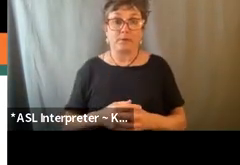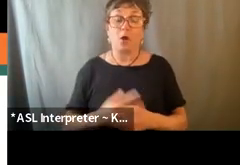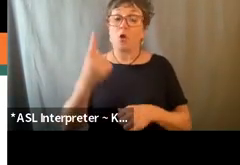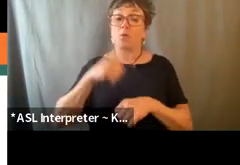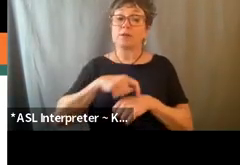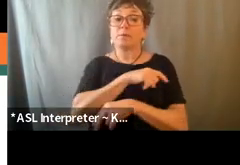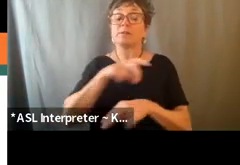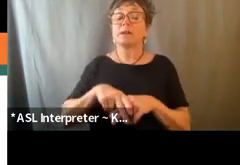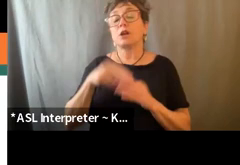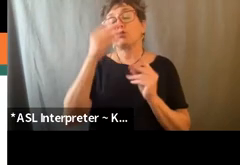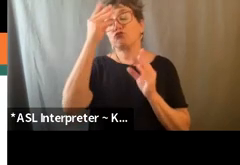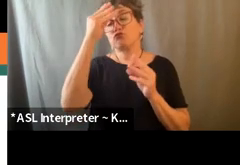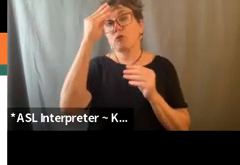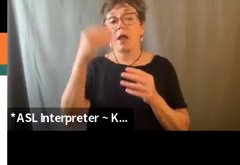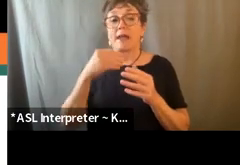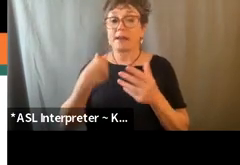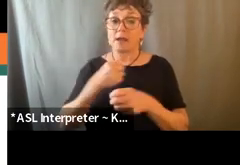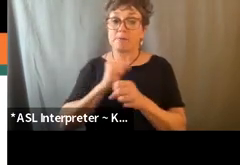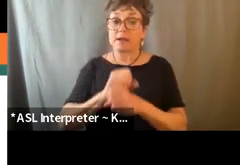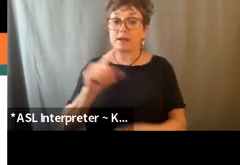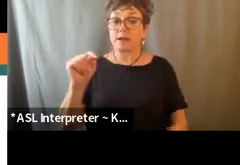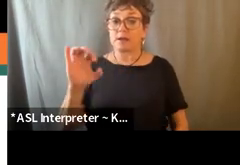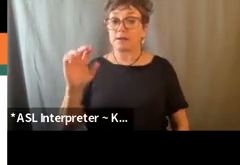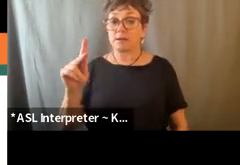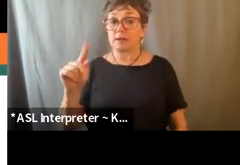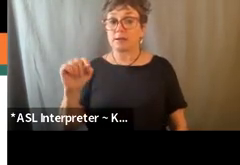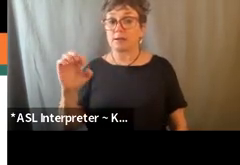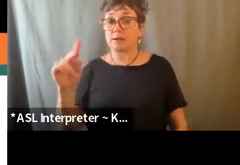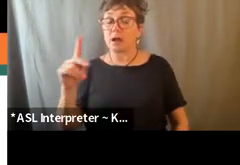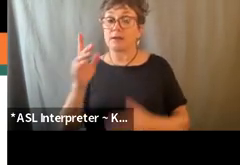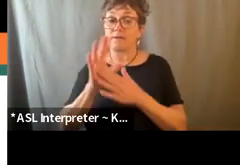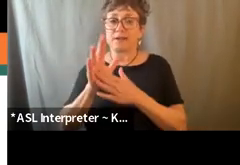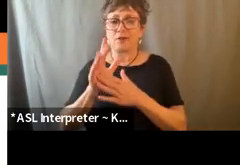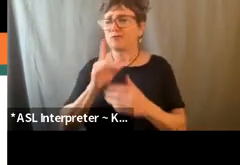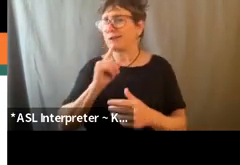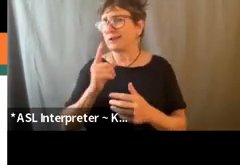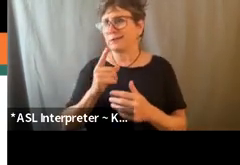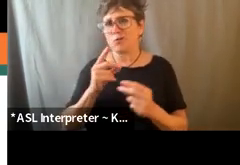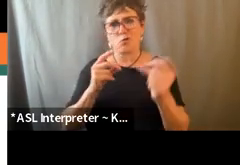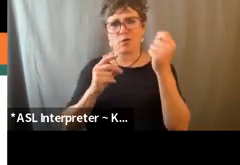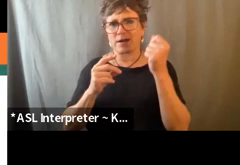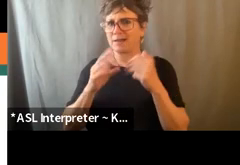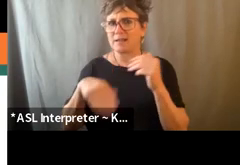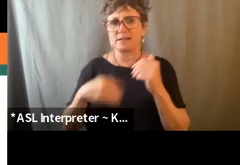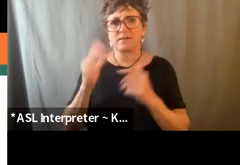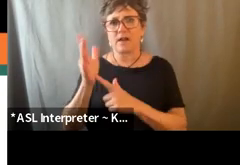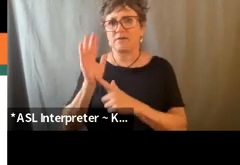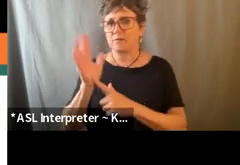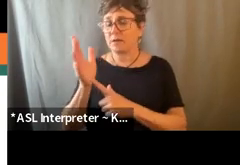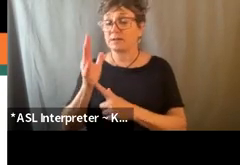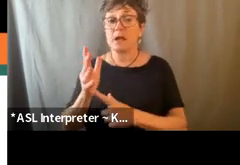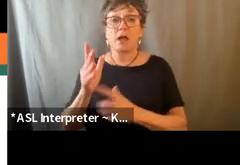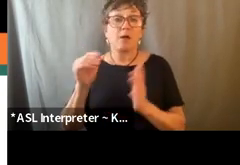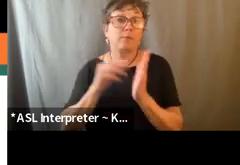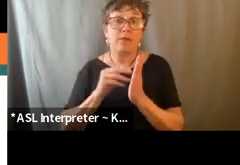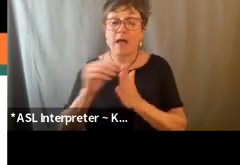and created a TikTok video that took, I think less than 5 minutes, and, it had thousands of views and people loved